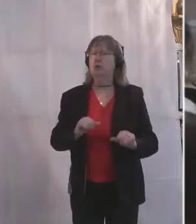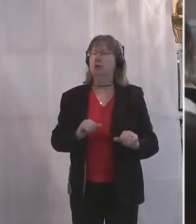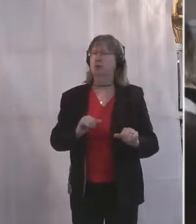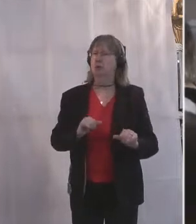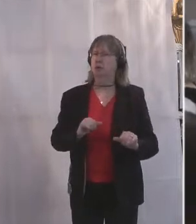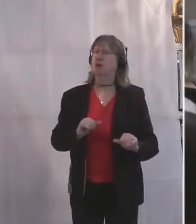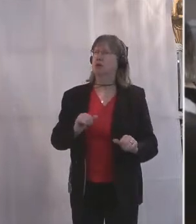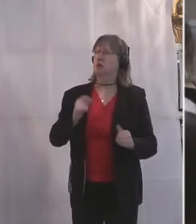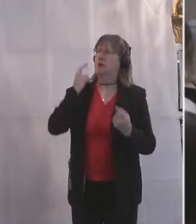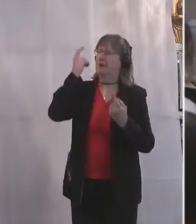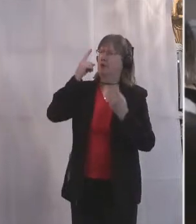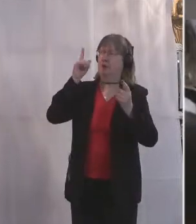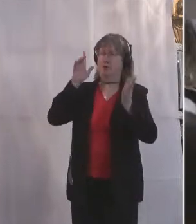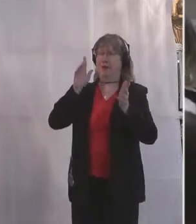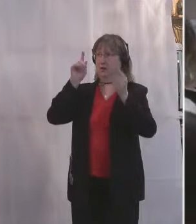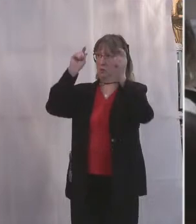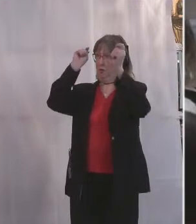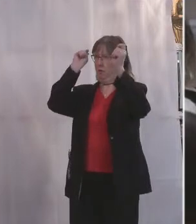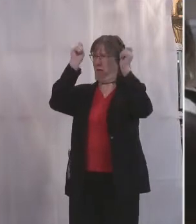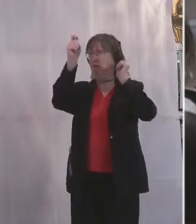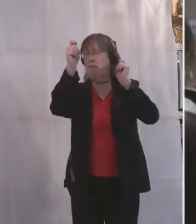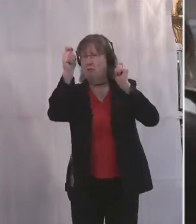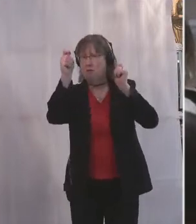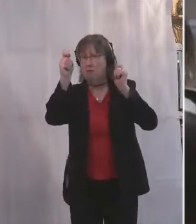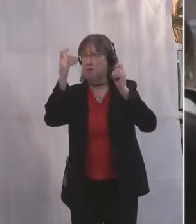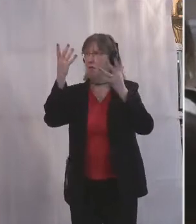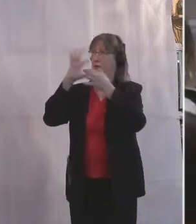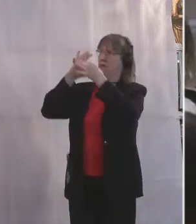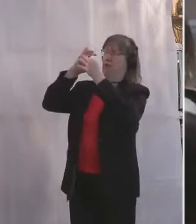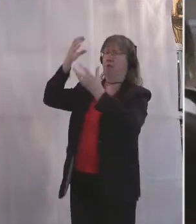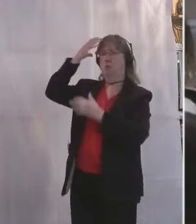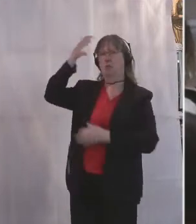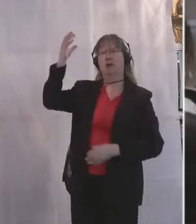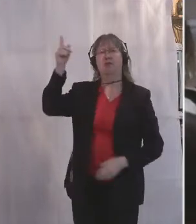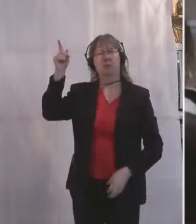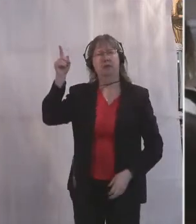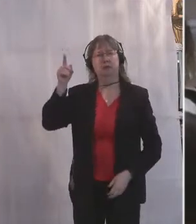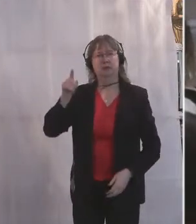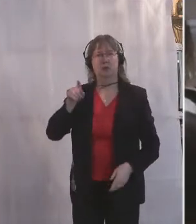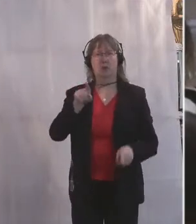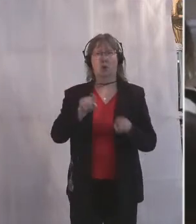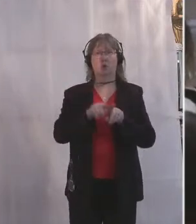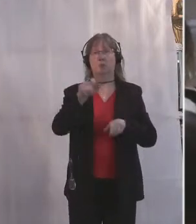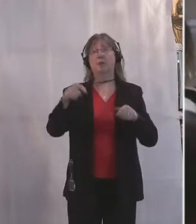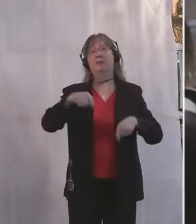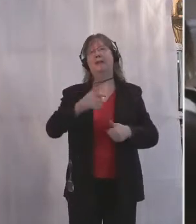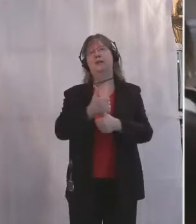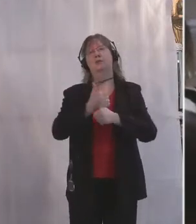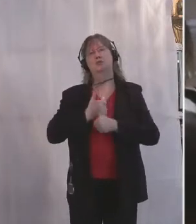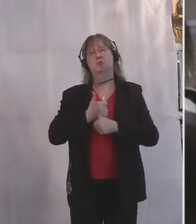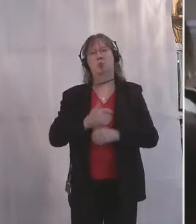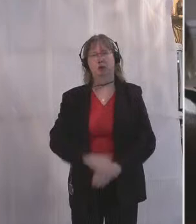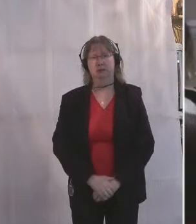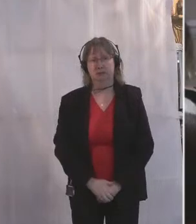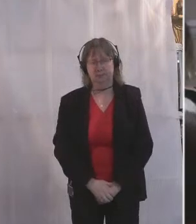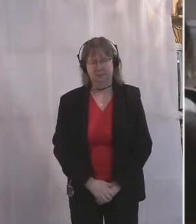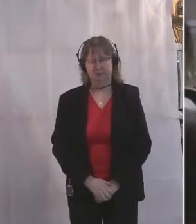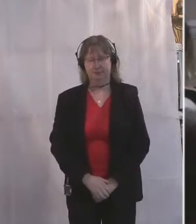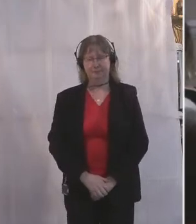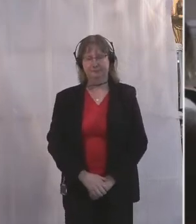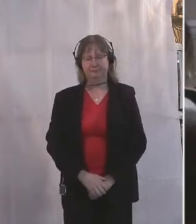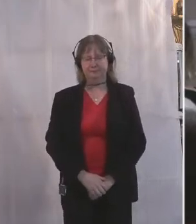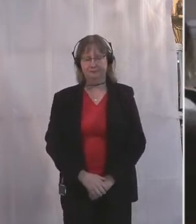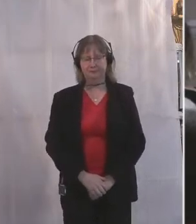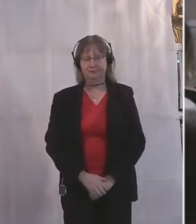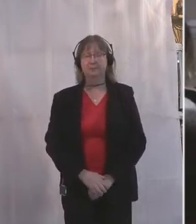different way for us to work with government, and with the support of many of the people who are here today, we're working our way through that. And then on top of